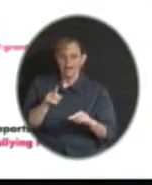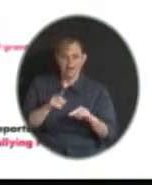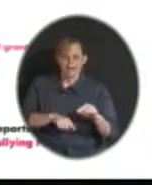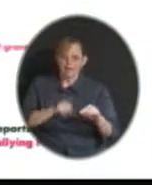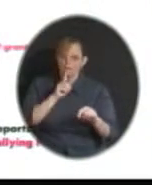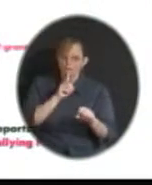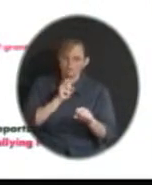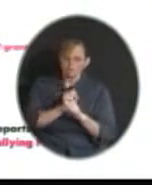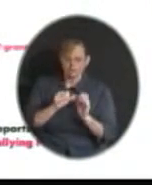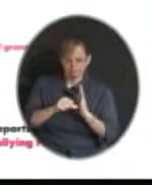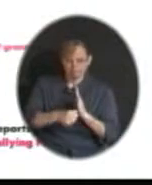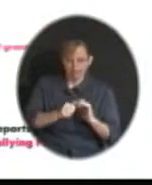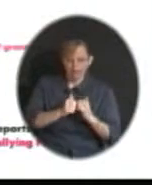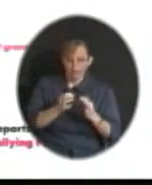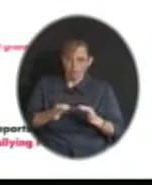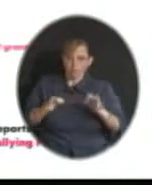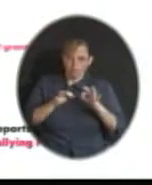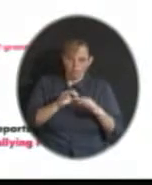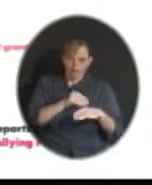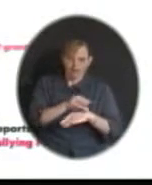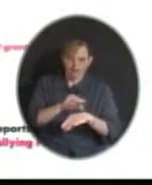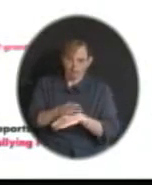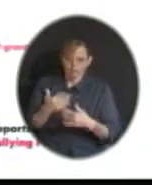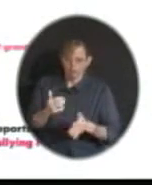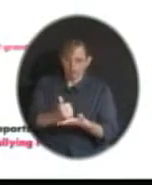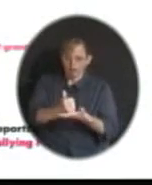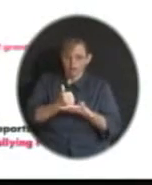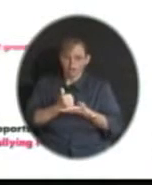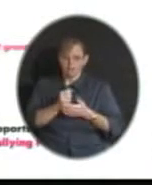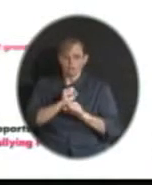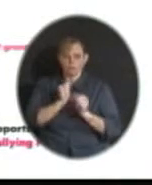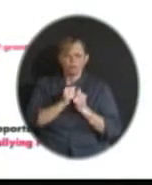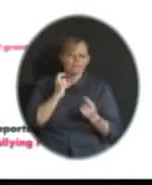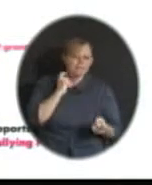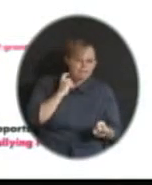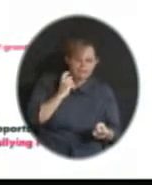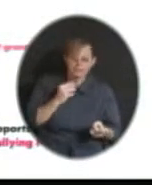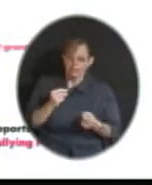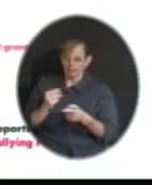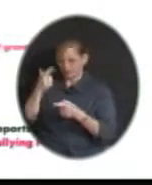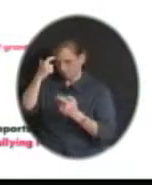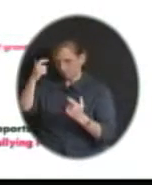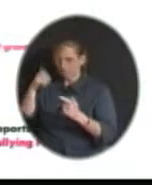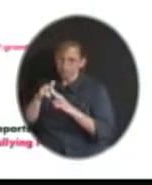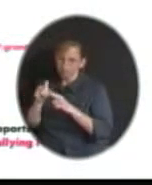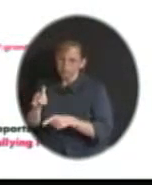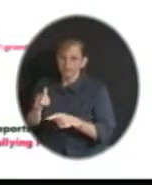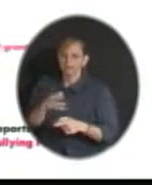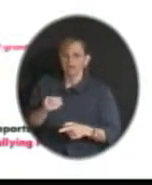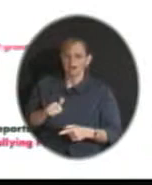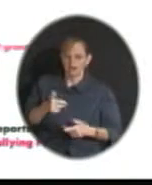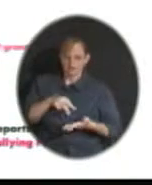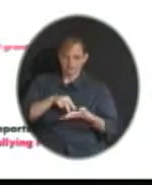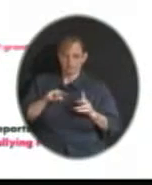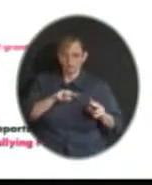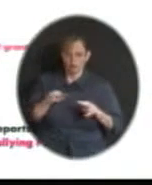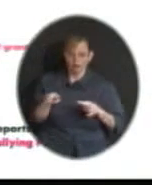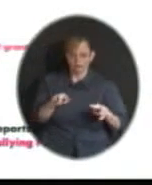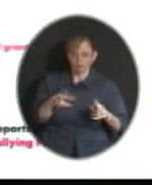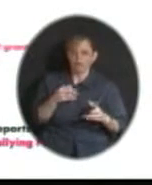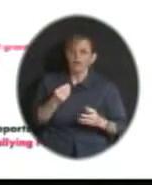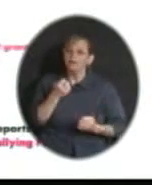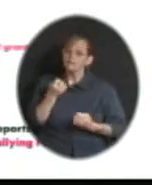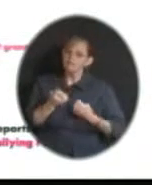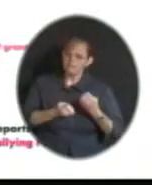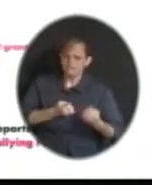how critical they are to helping us, working with victims, working with bullies and bystanders, and emotionally problem solving through some of